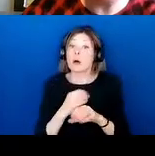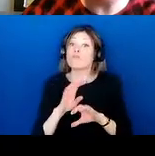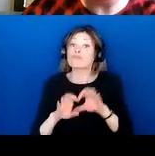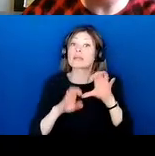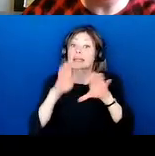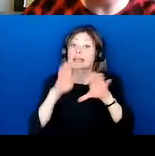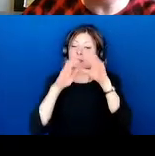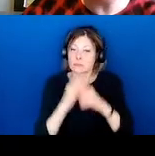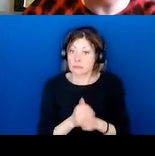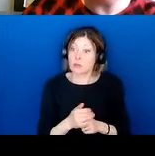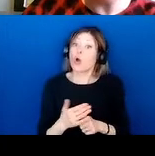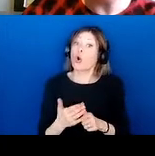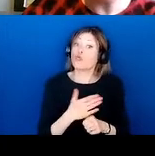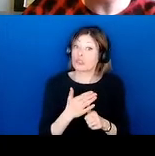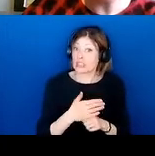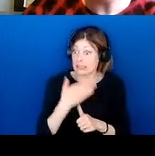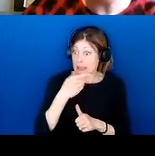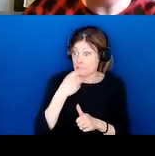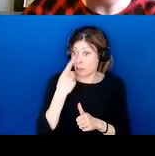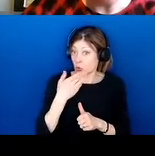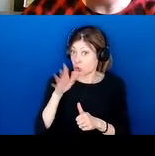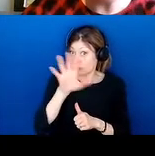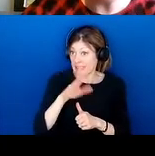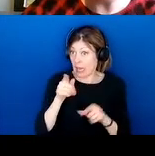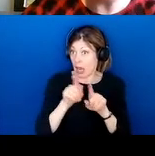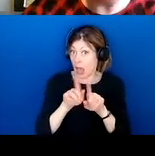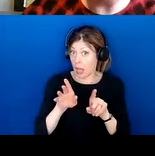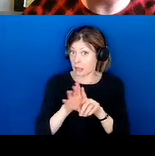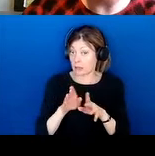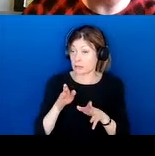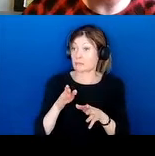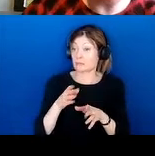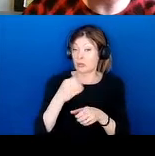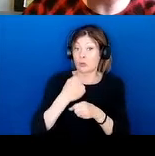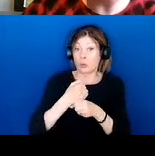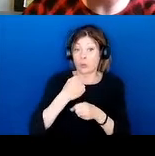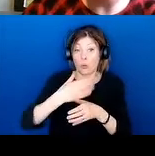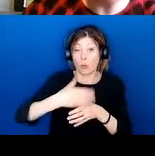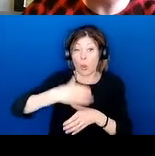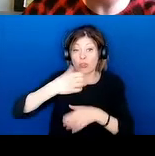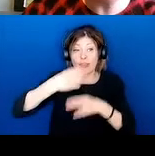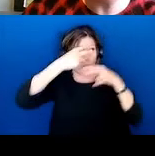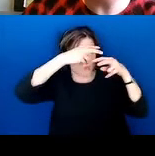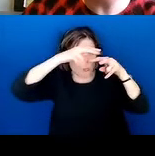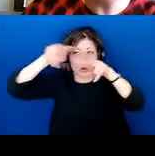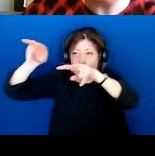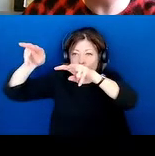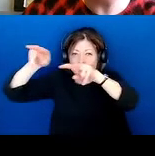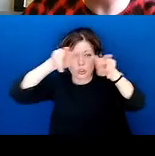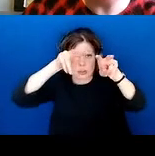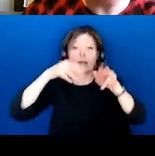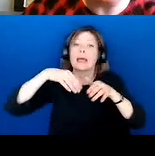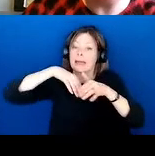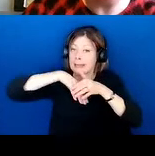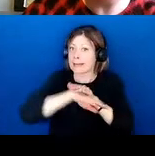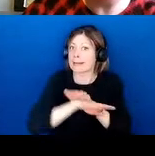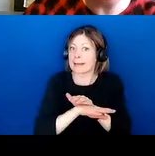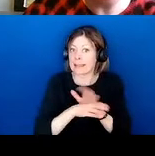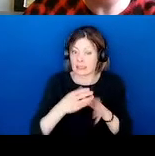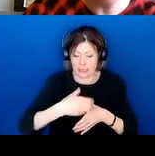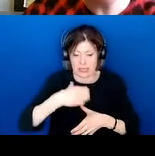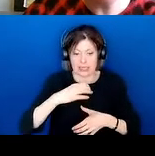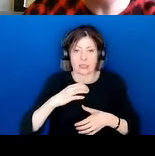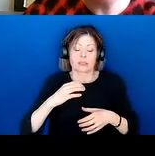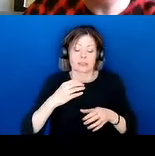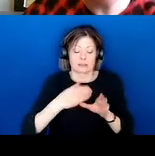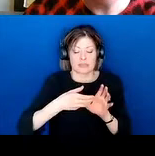medieval stone watchtower and used to house the marble statues that Hamilton brought back from his